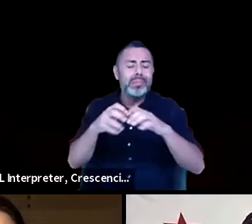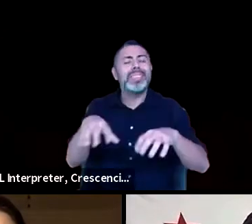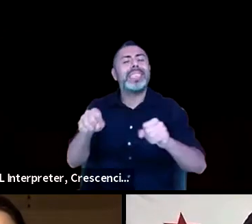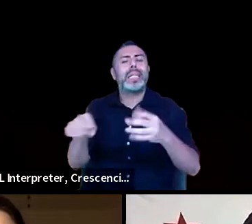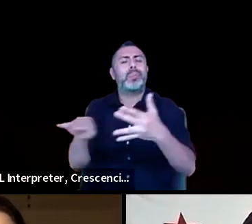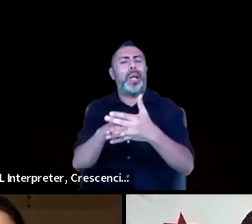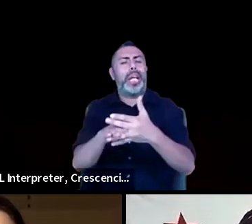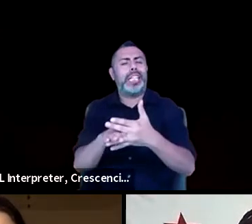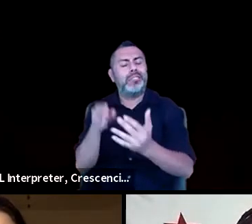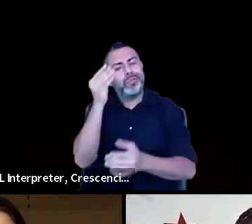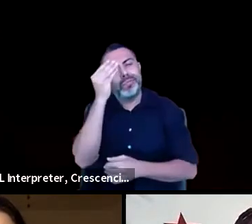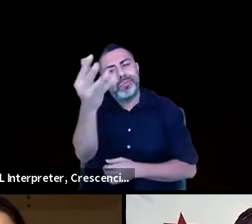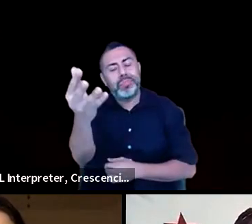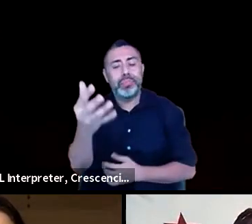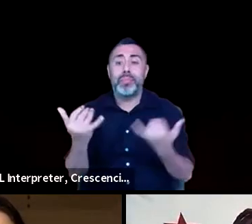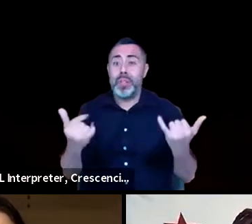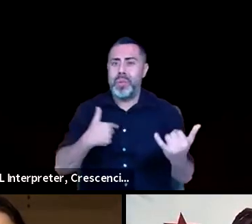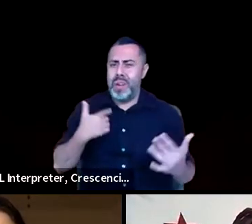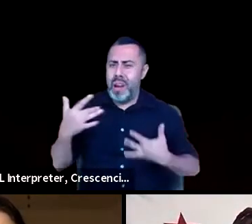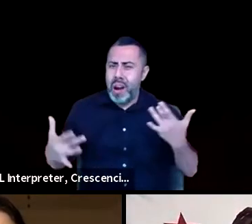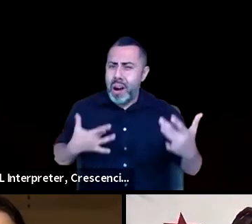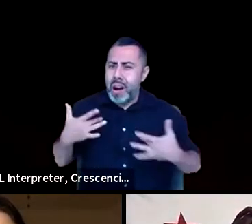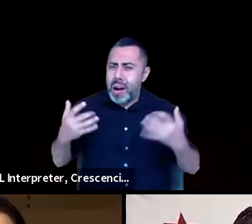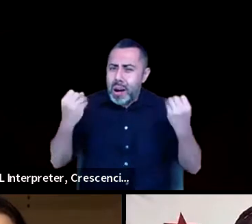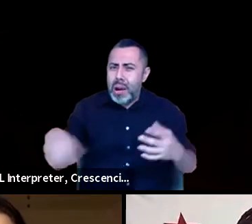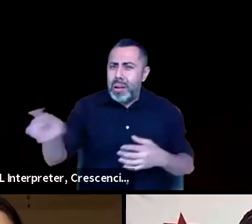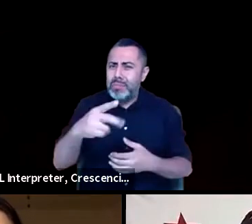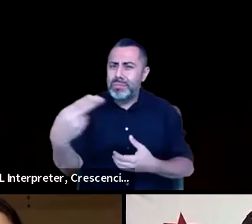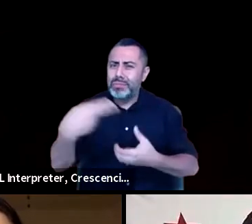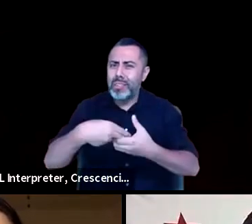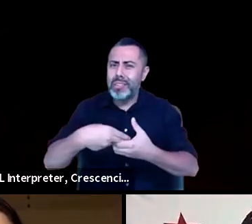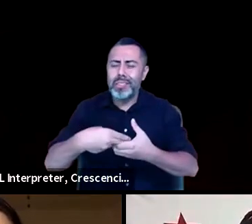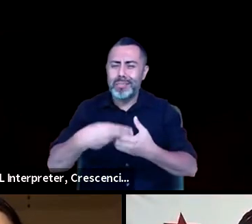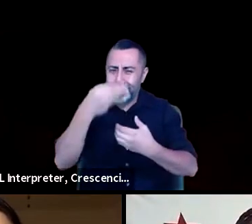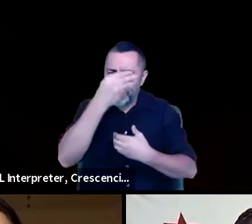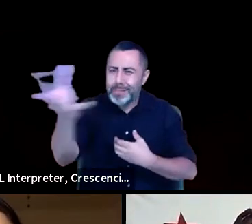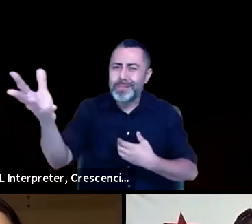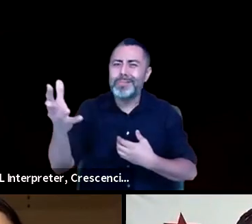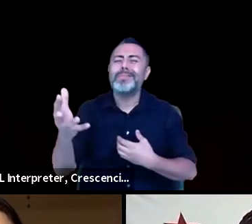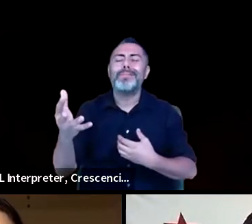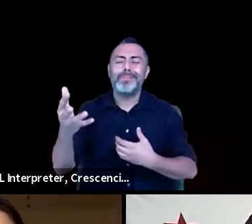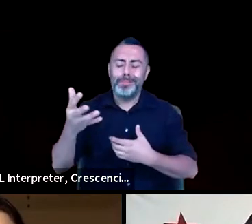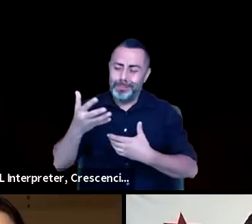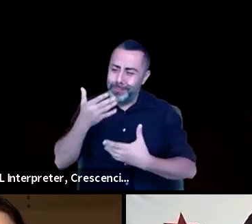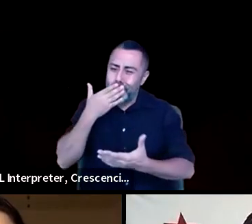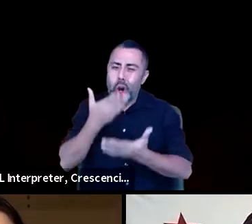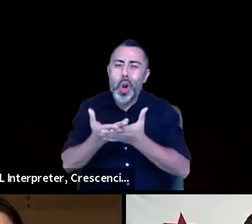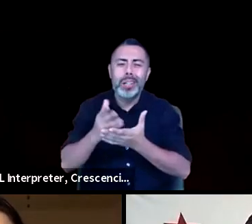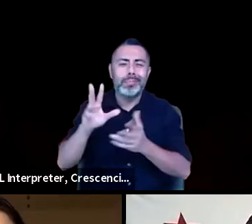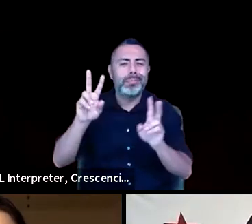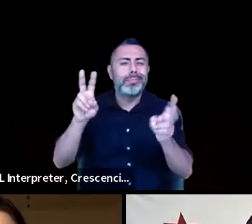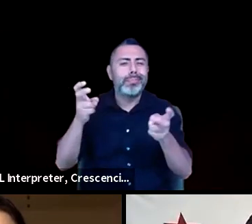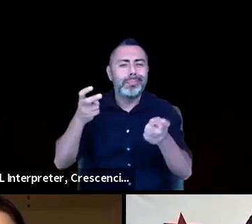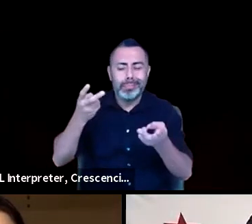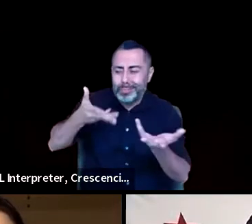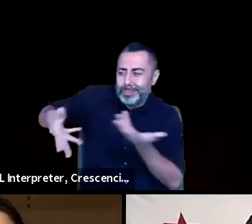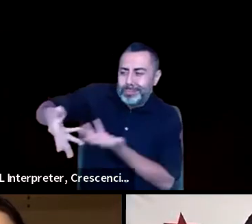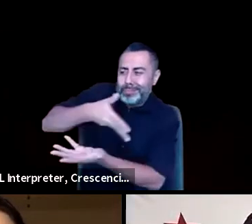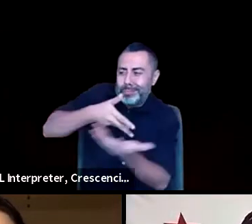come to join us today, and we want you to know that you are in good company. Please tweet or post